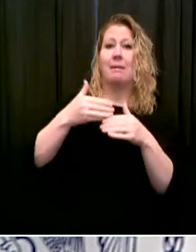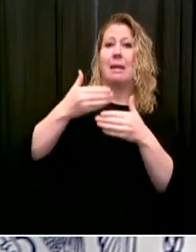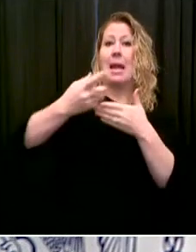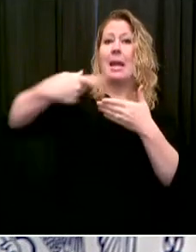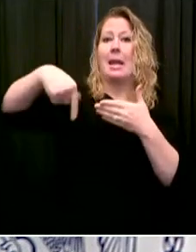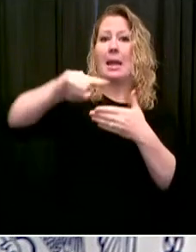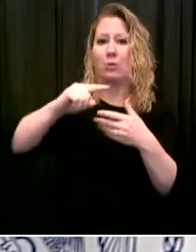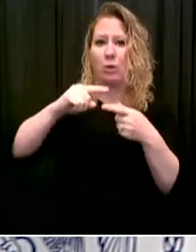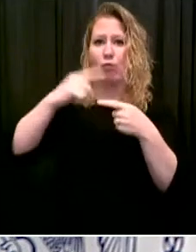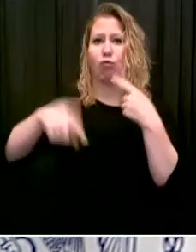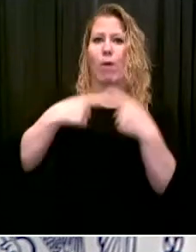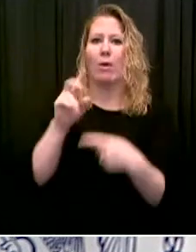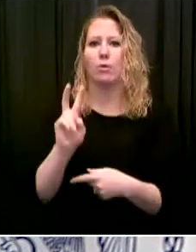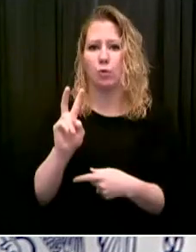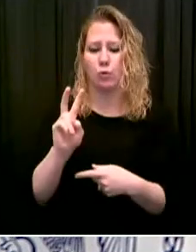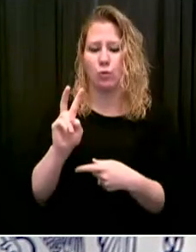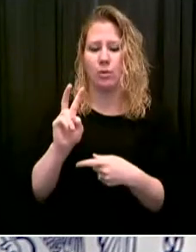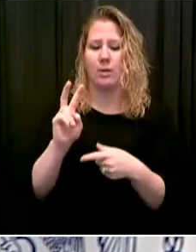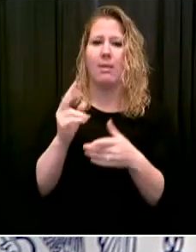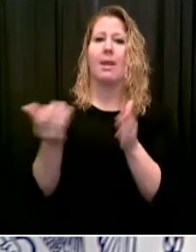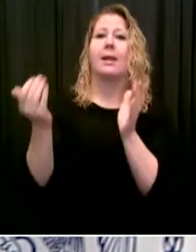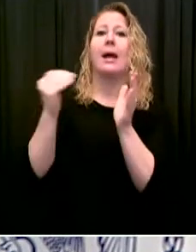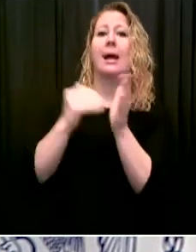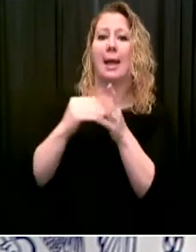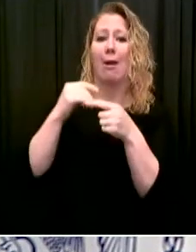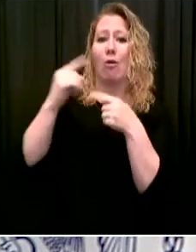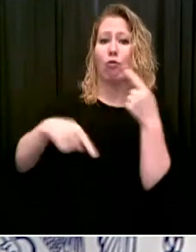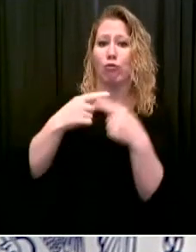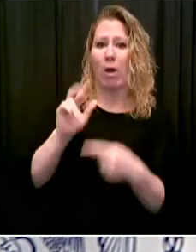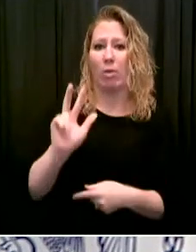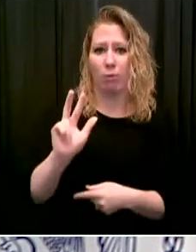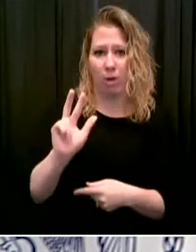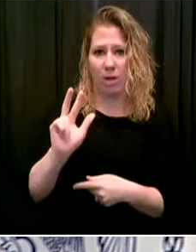period? I don't think there's a lot to worry about.